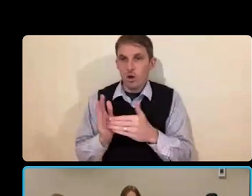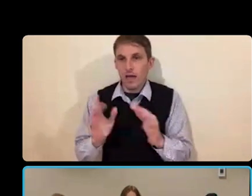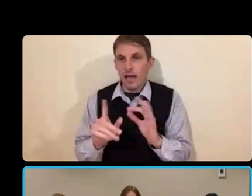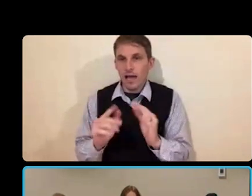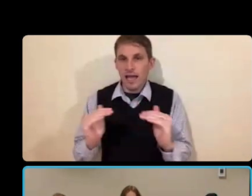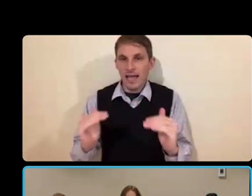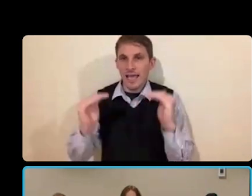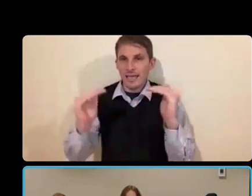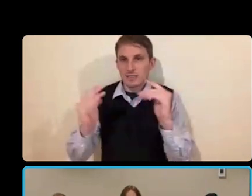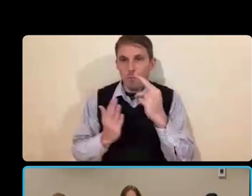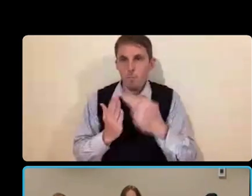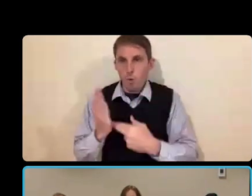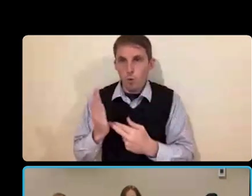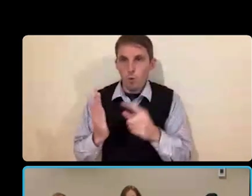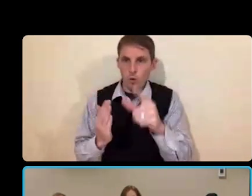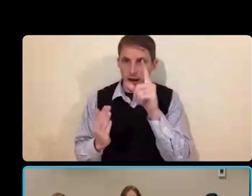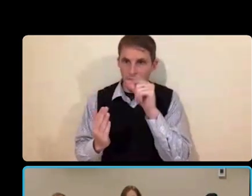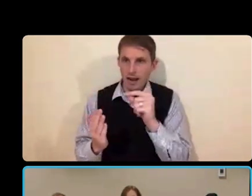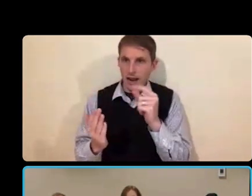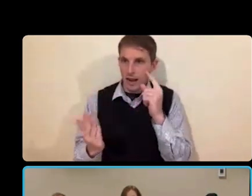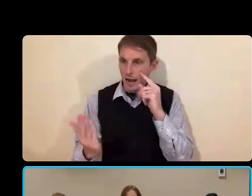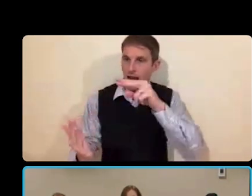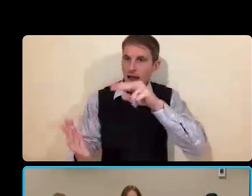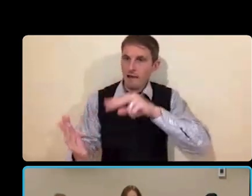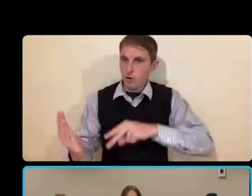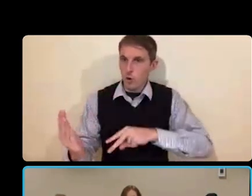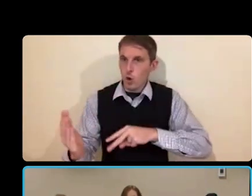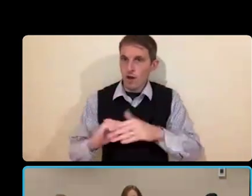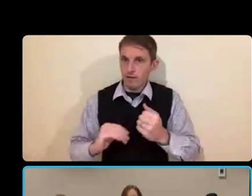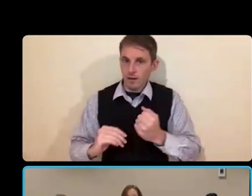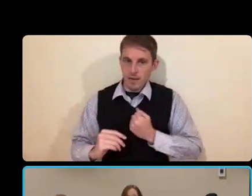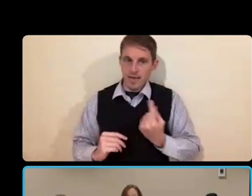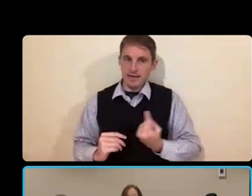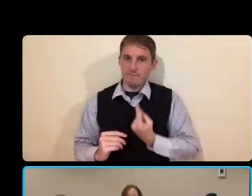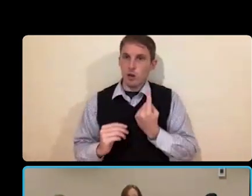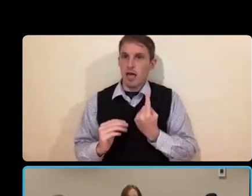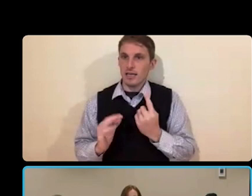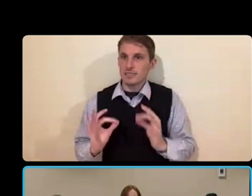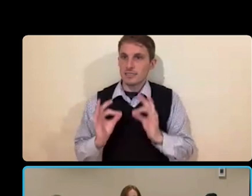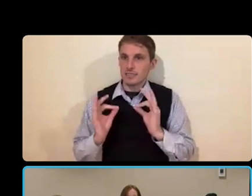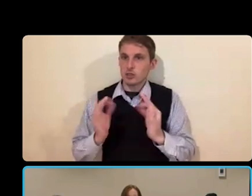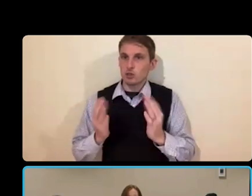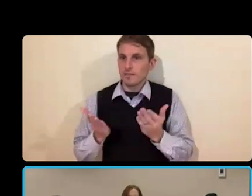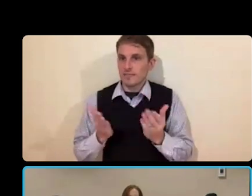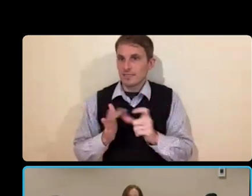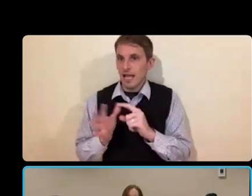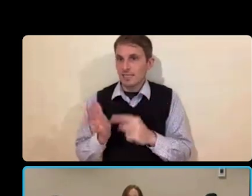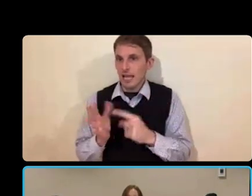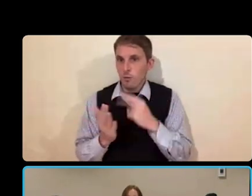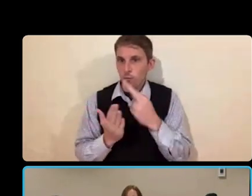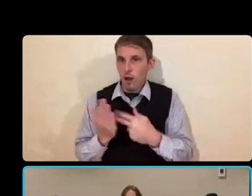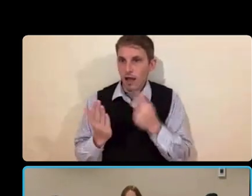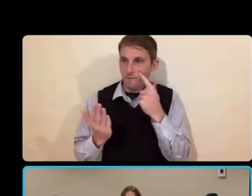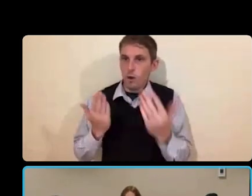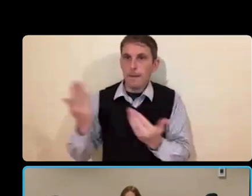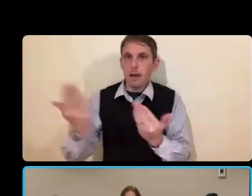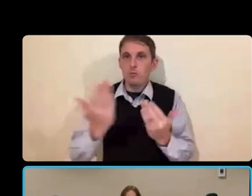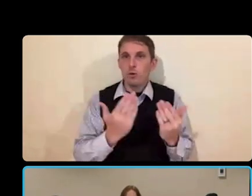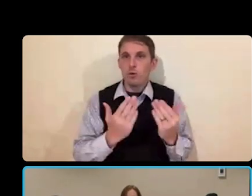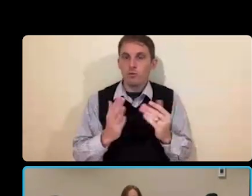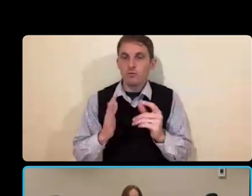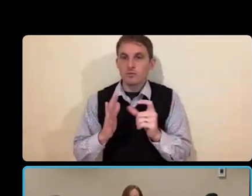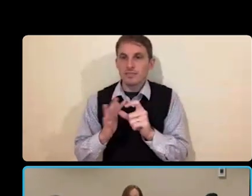reports that will allow you to look at an individualised service report card, look at comparative data. It may be from